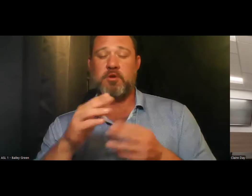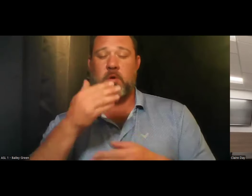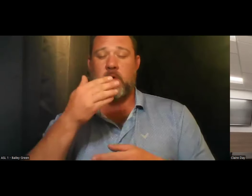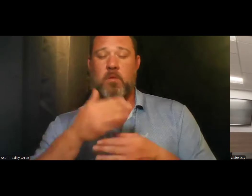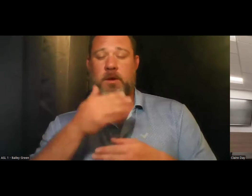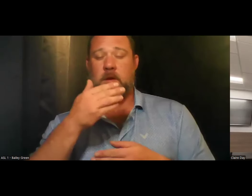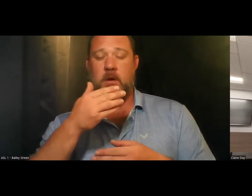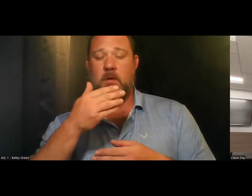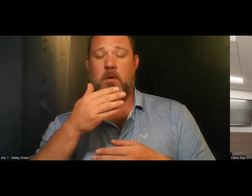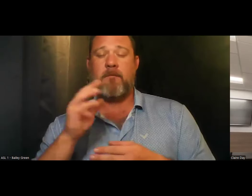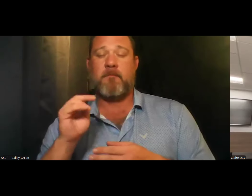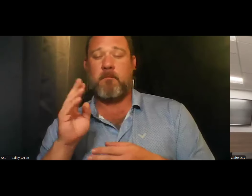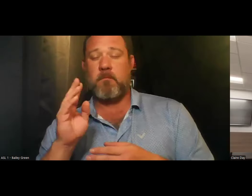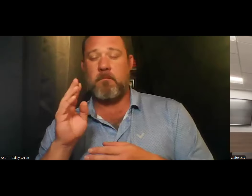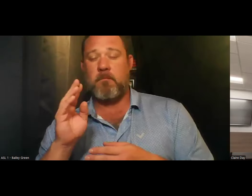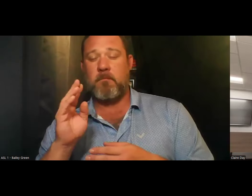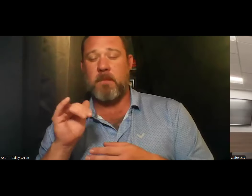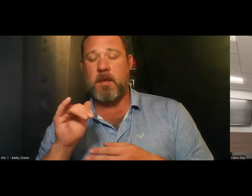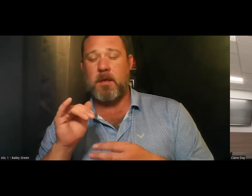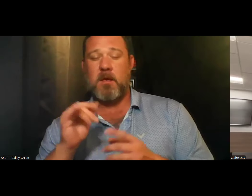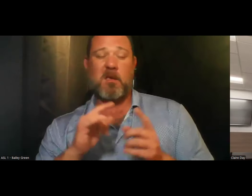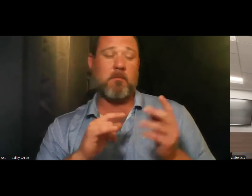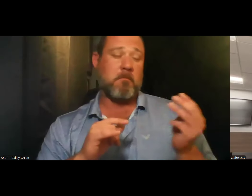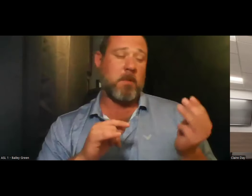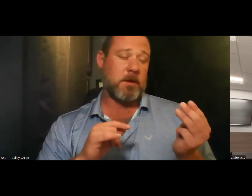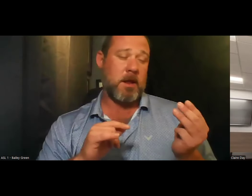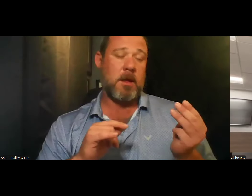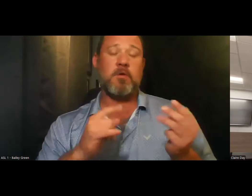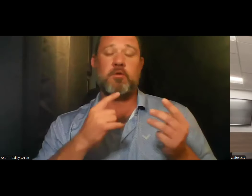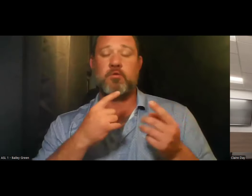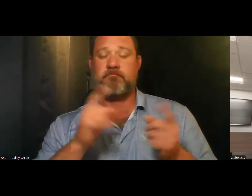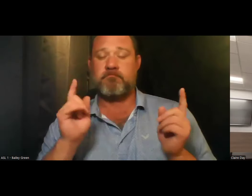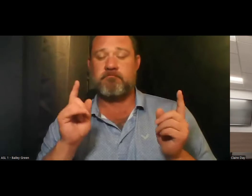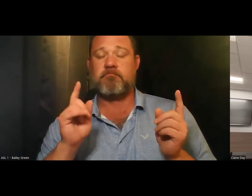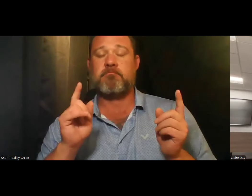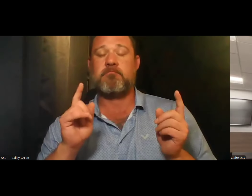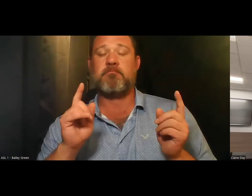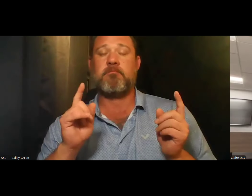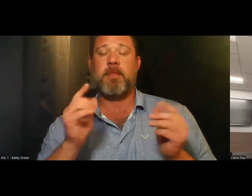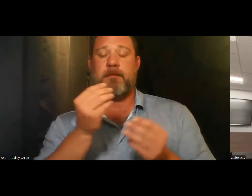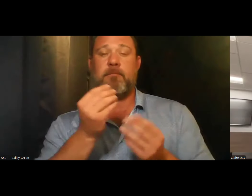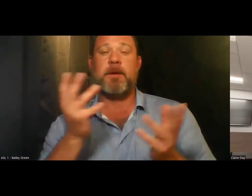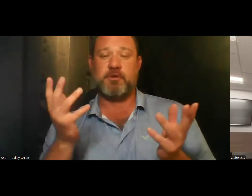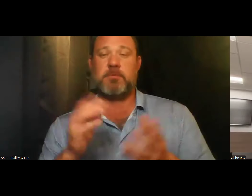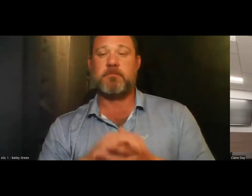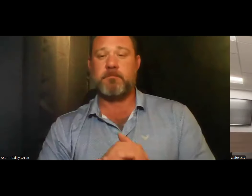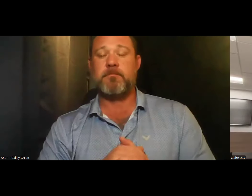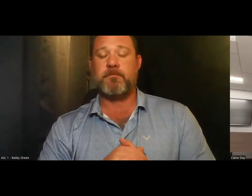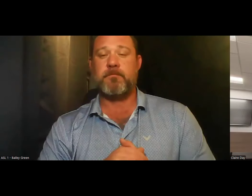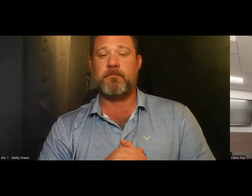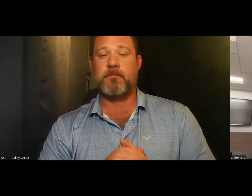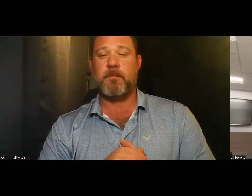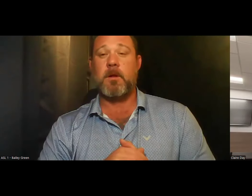between May and last Monday to release these top-line findings. But what we found was that cognitive